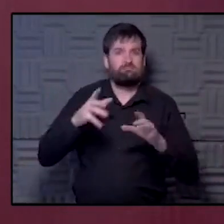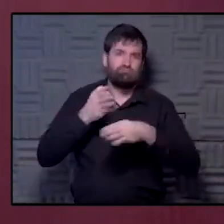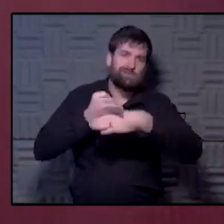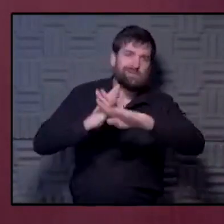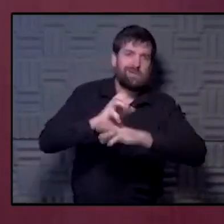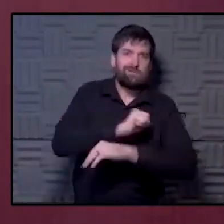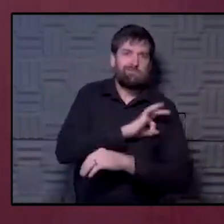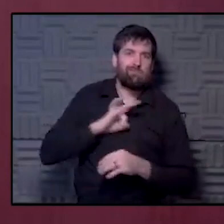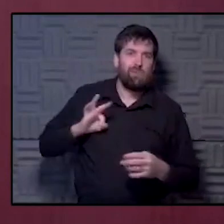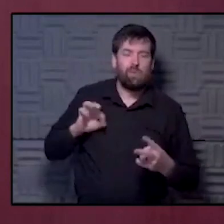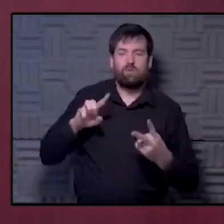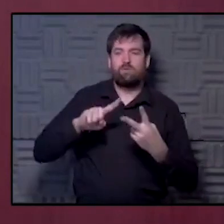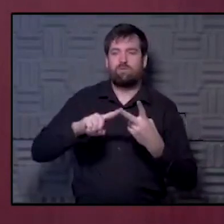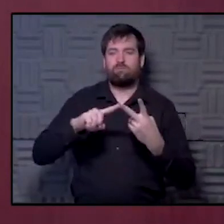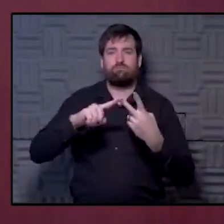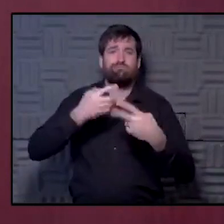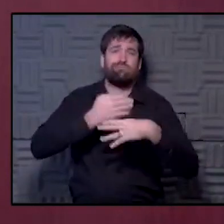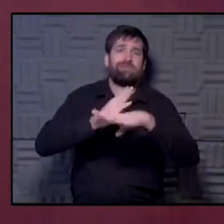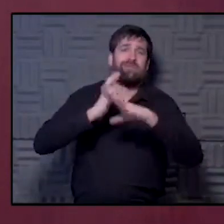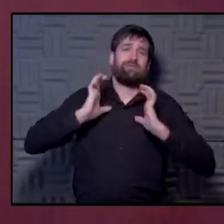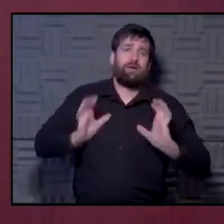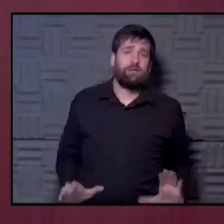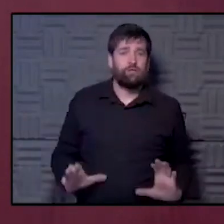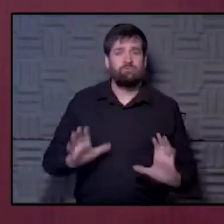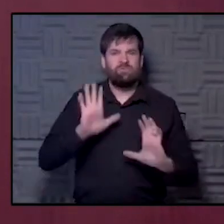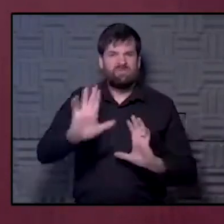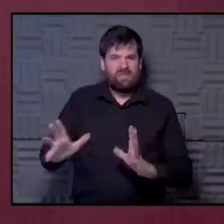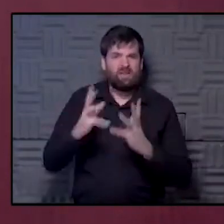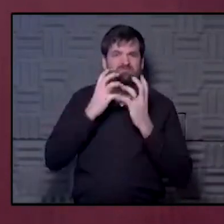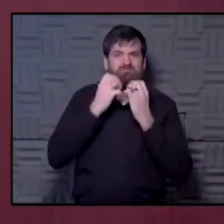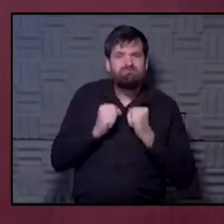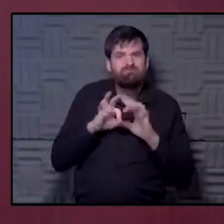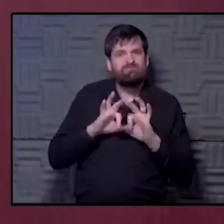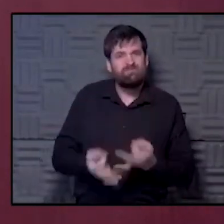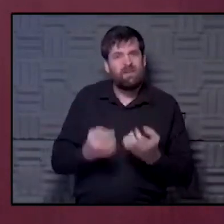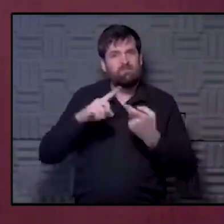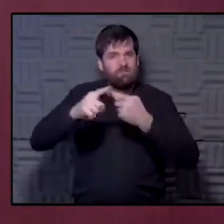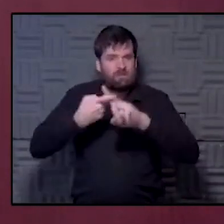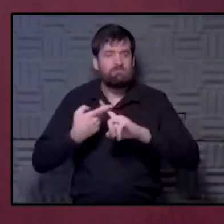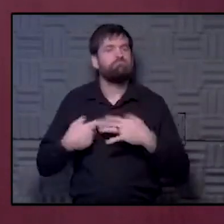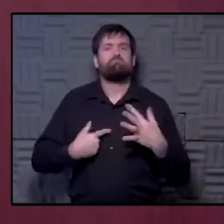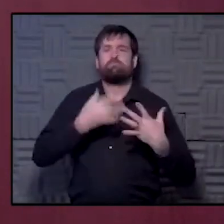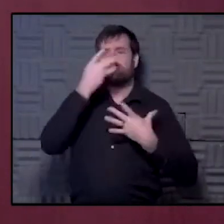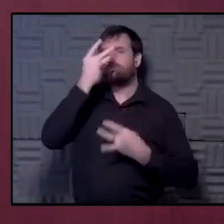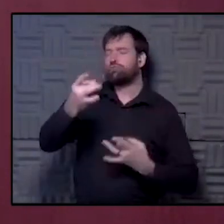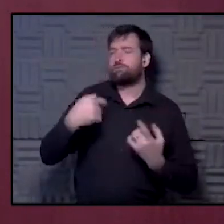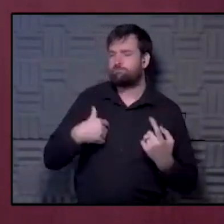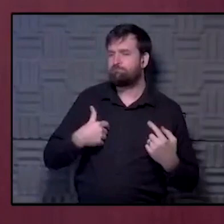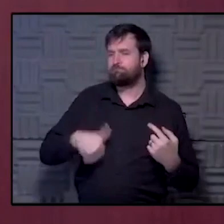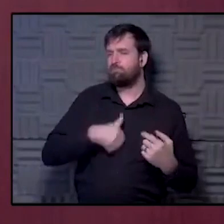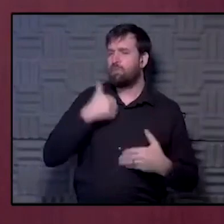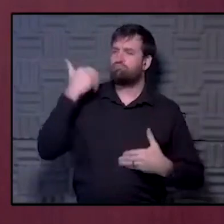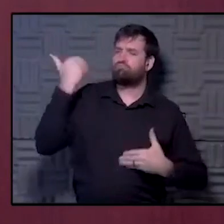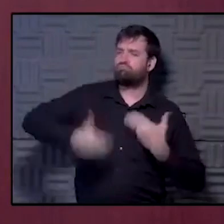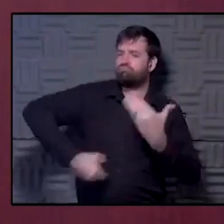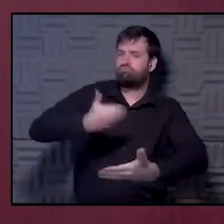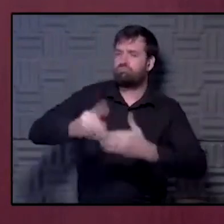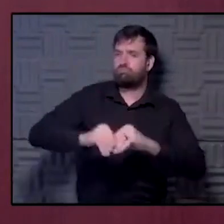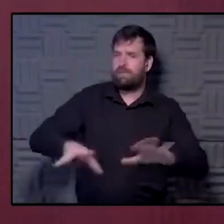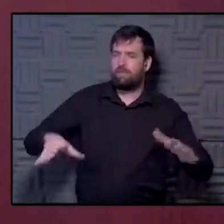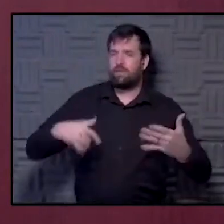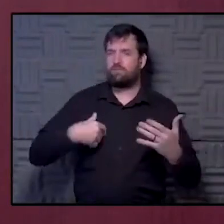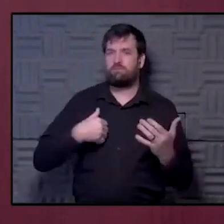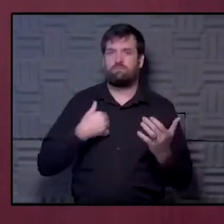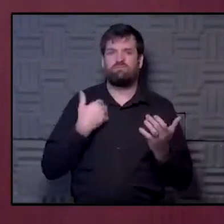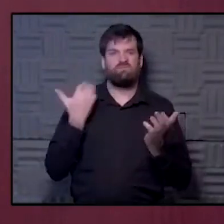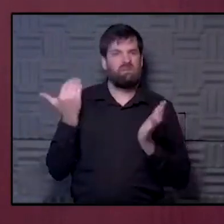want to protect their patrons and their loved ones. And so what's interesting to me is, as we move through the pandemic, the very thing that we continue